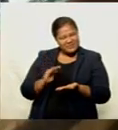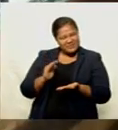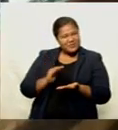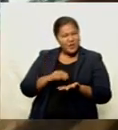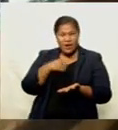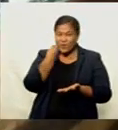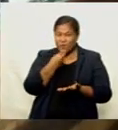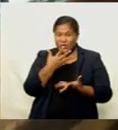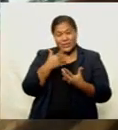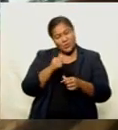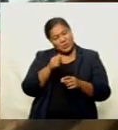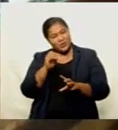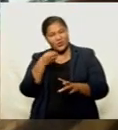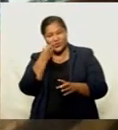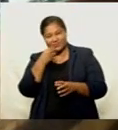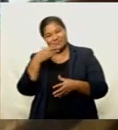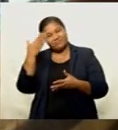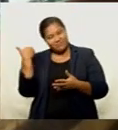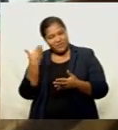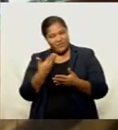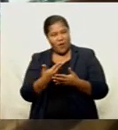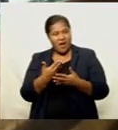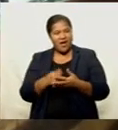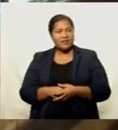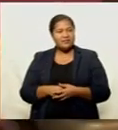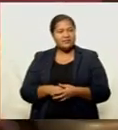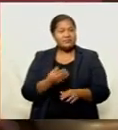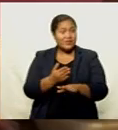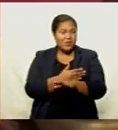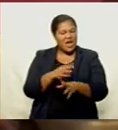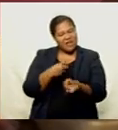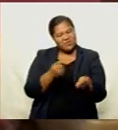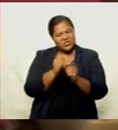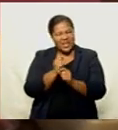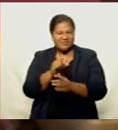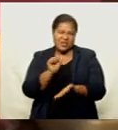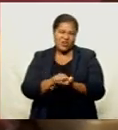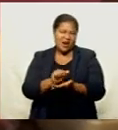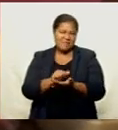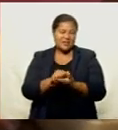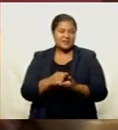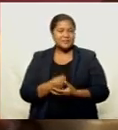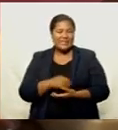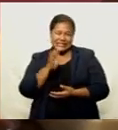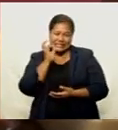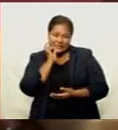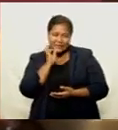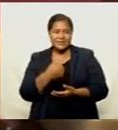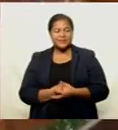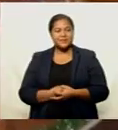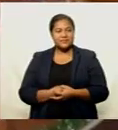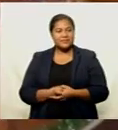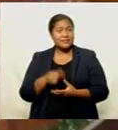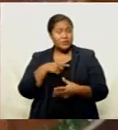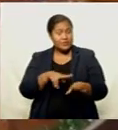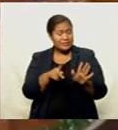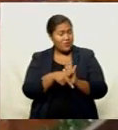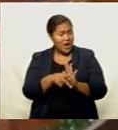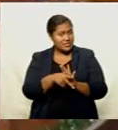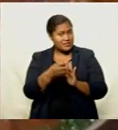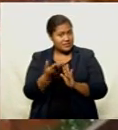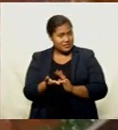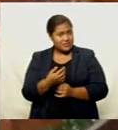used to get before. We have to change our groceries a little bit because the prices